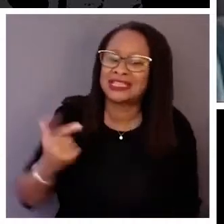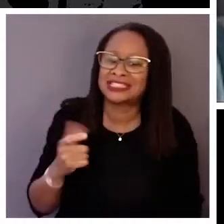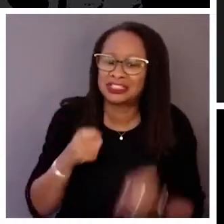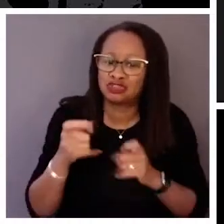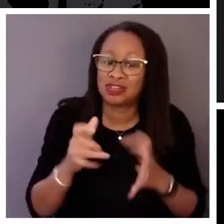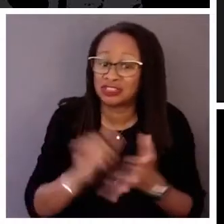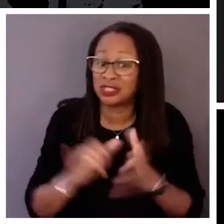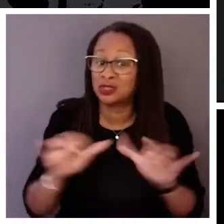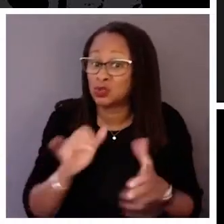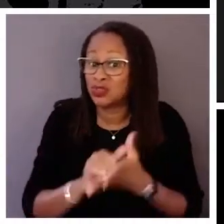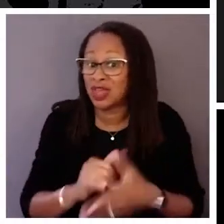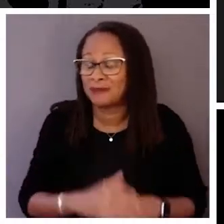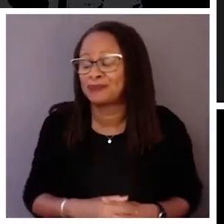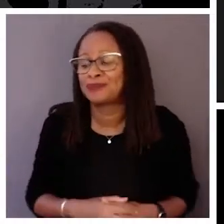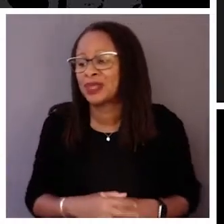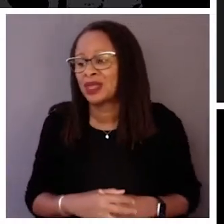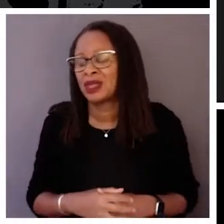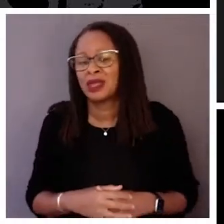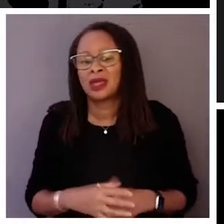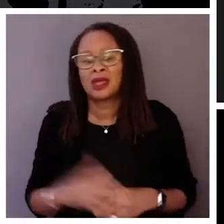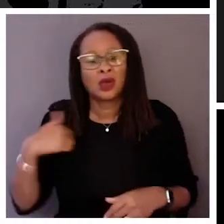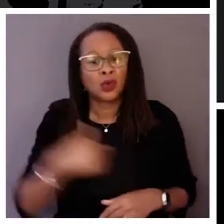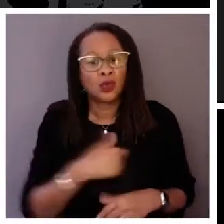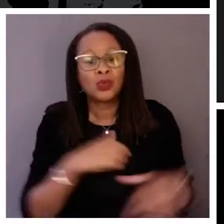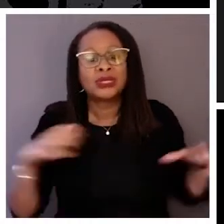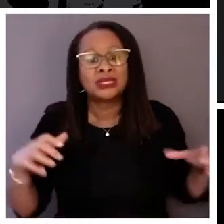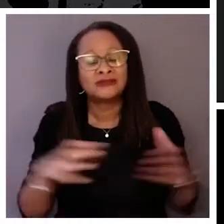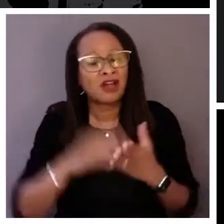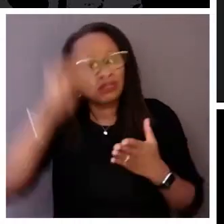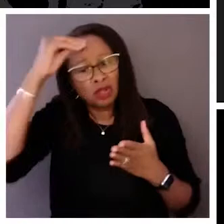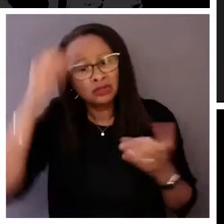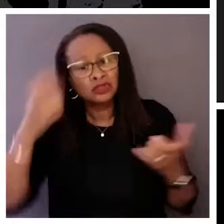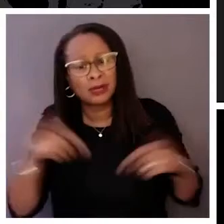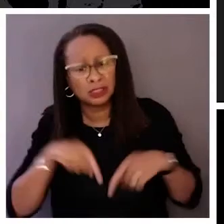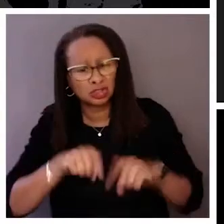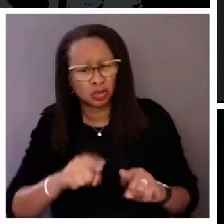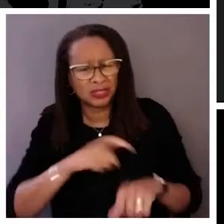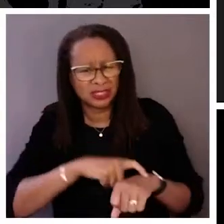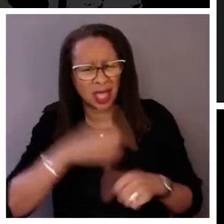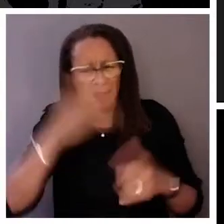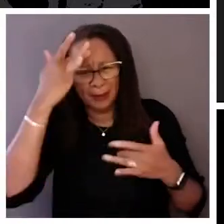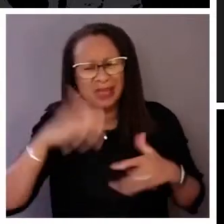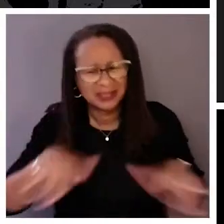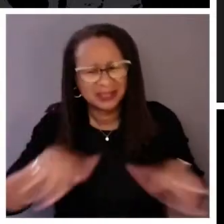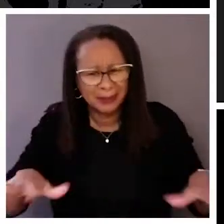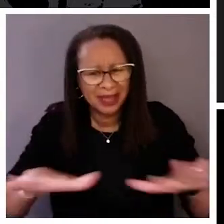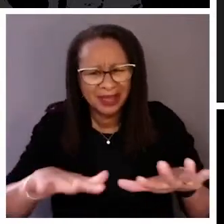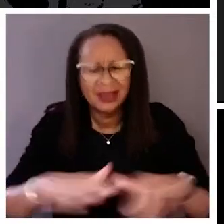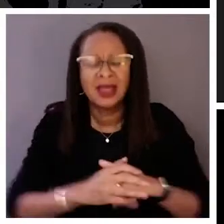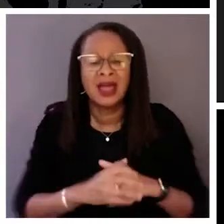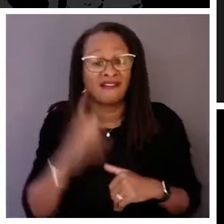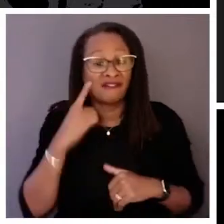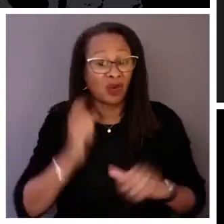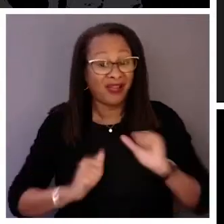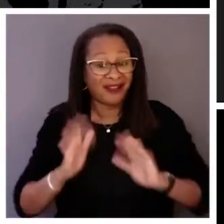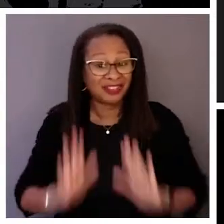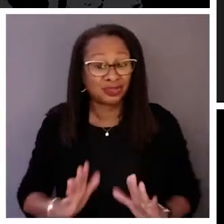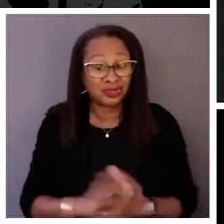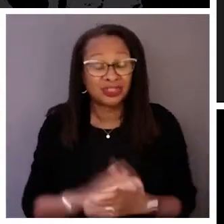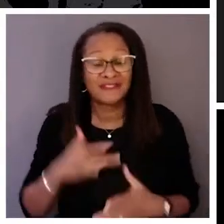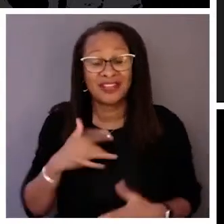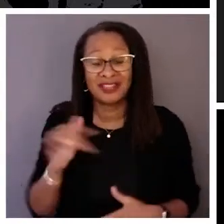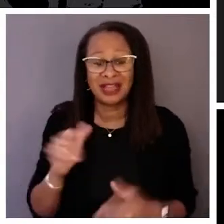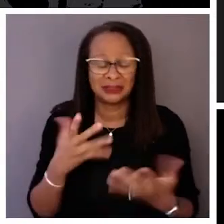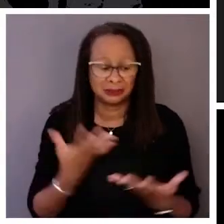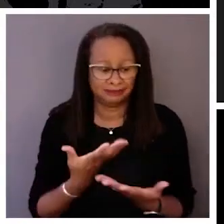do that. It's like we've learned so much in this time. And I feel like for actors,